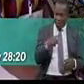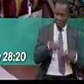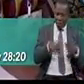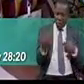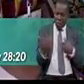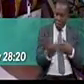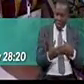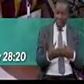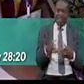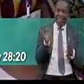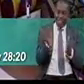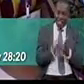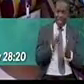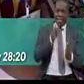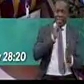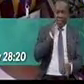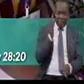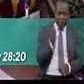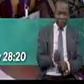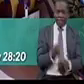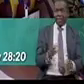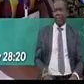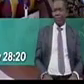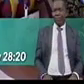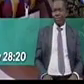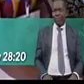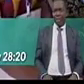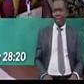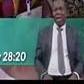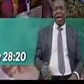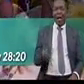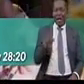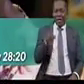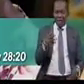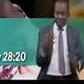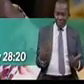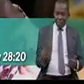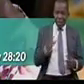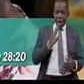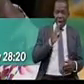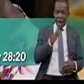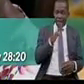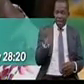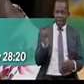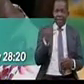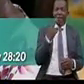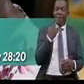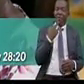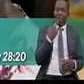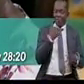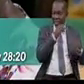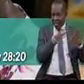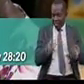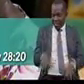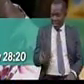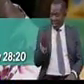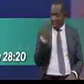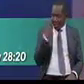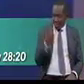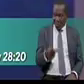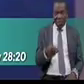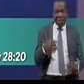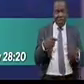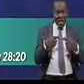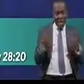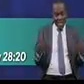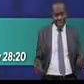they let you go. And now they were by the Red Sea. And look at Pharaoh and his chariots coming. And you are still standing